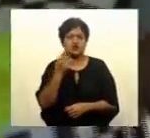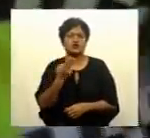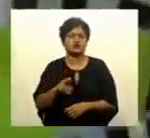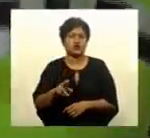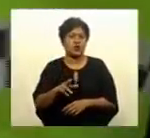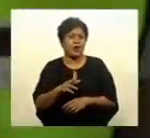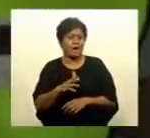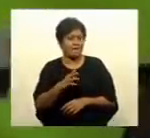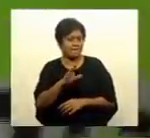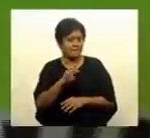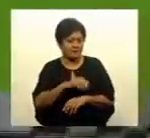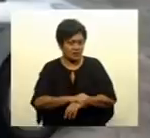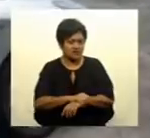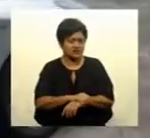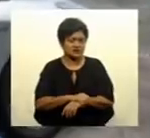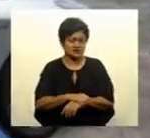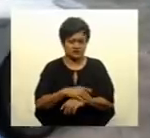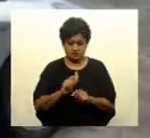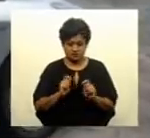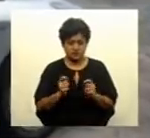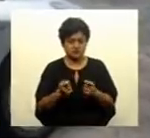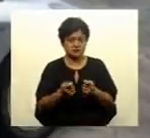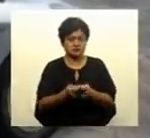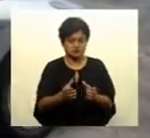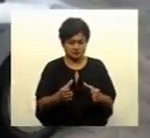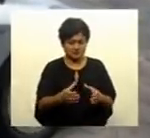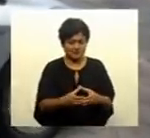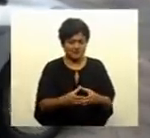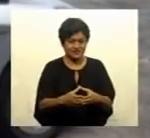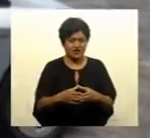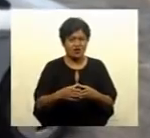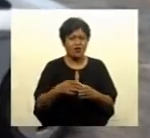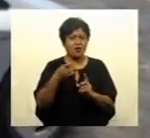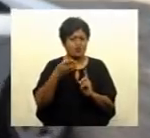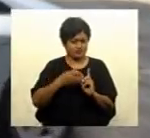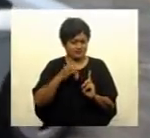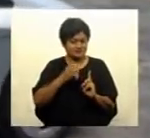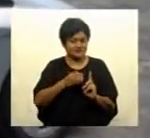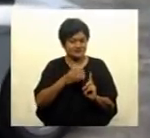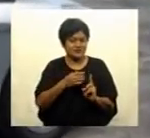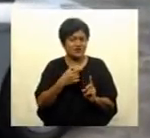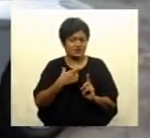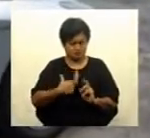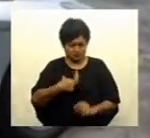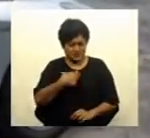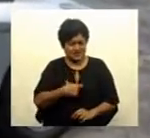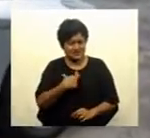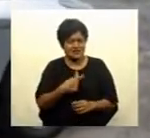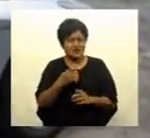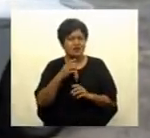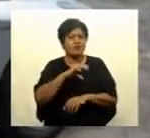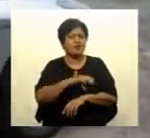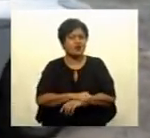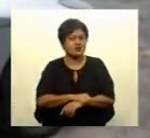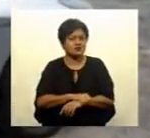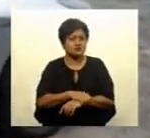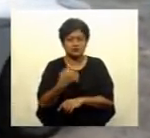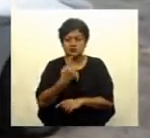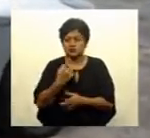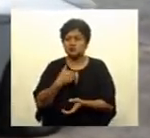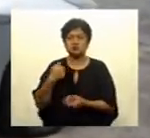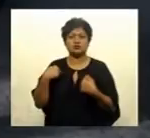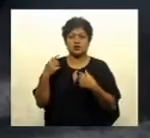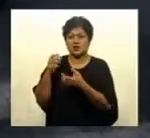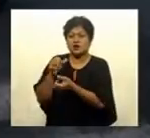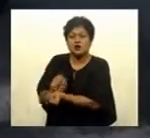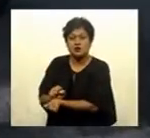at the internal security of the personnel themselves, the police officers, because whom we are arresting are